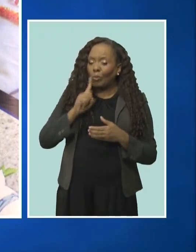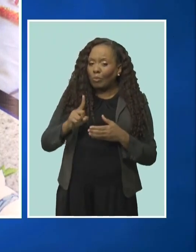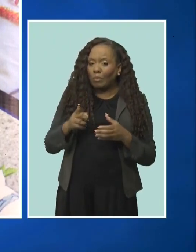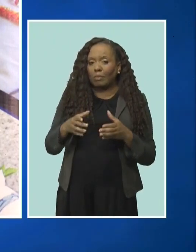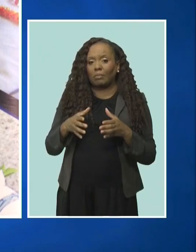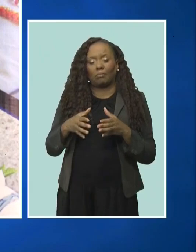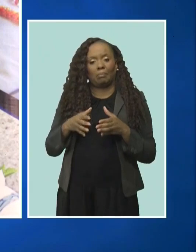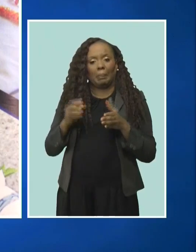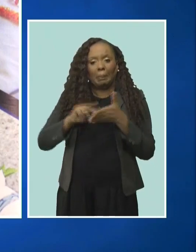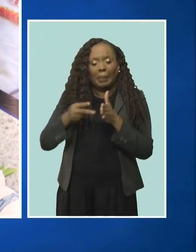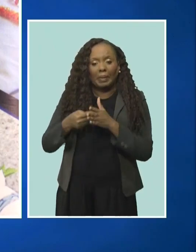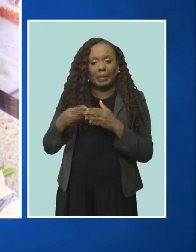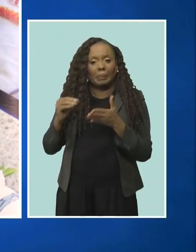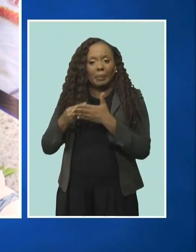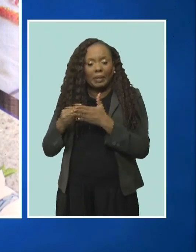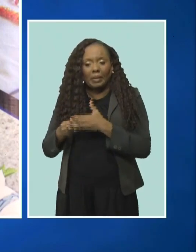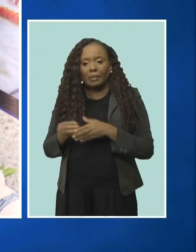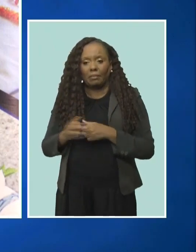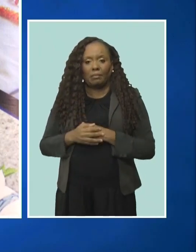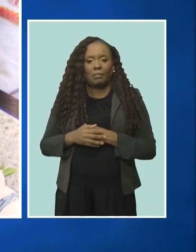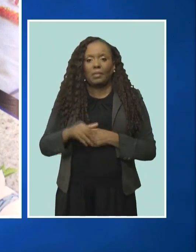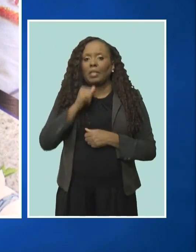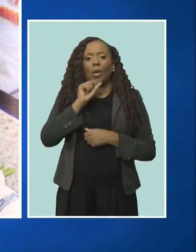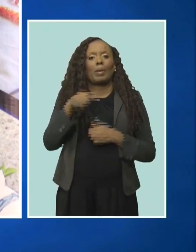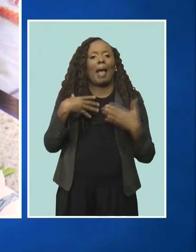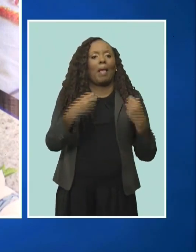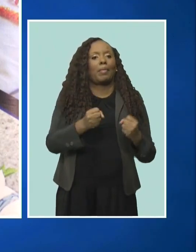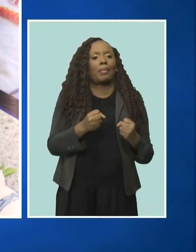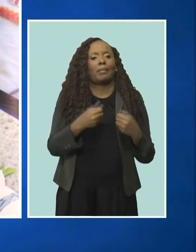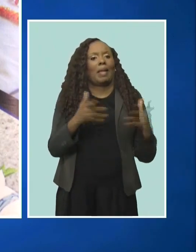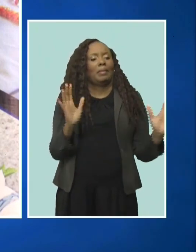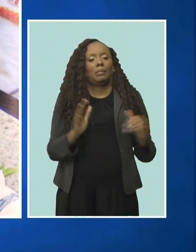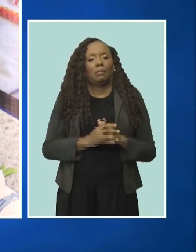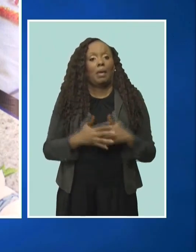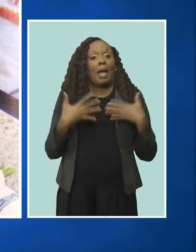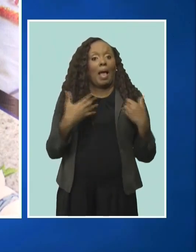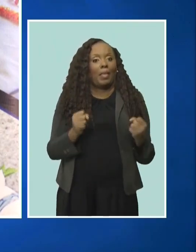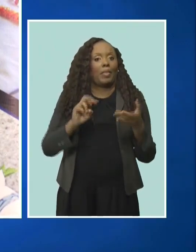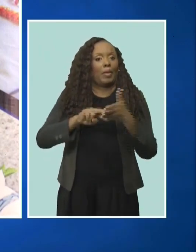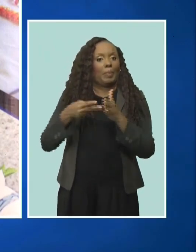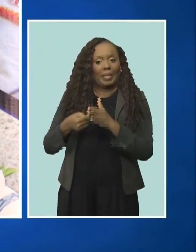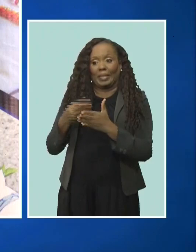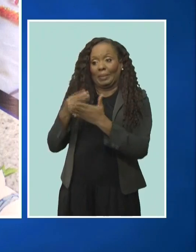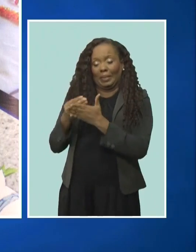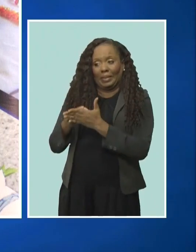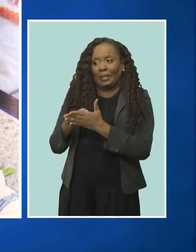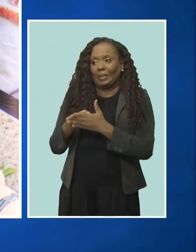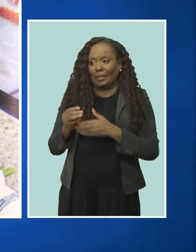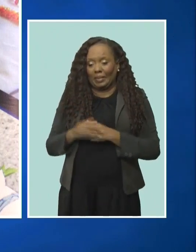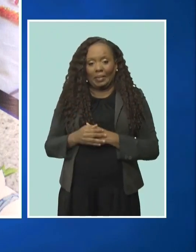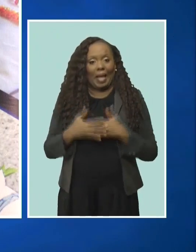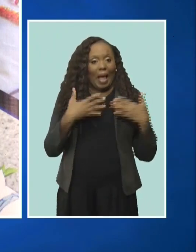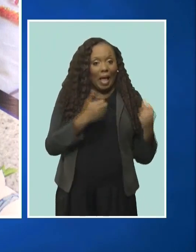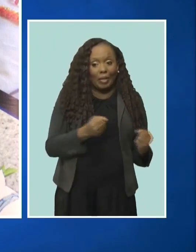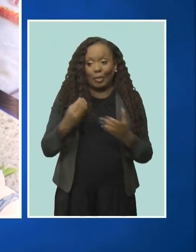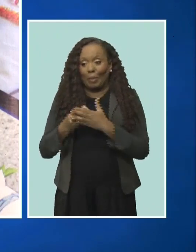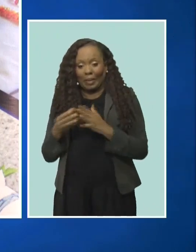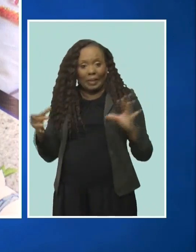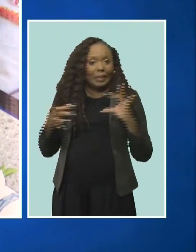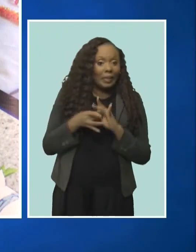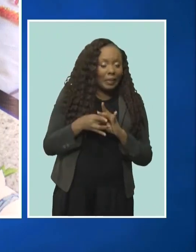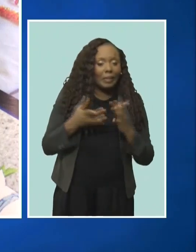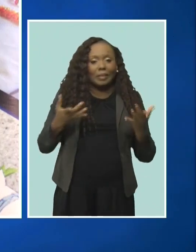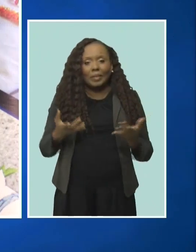not just health, you know. And therefore, we see alignments come in with manufacturers,